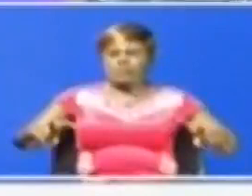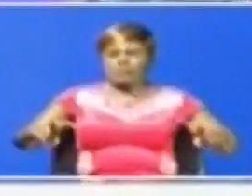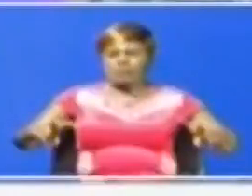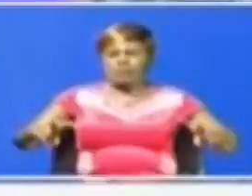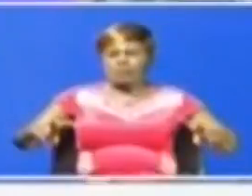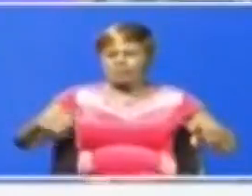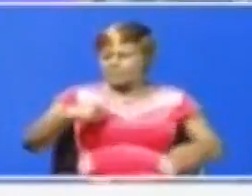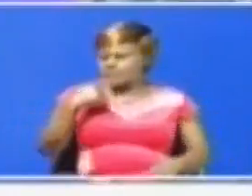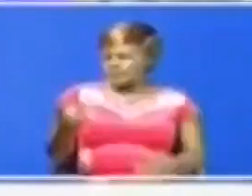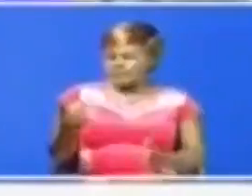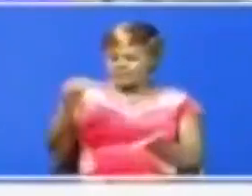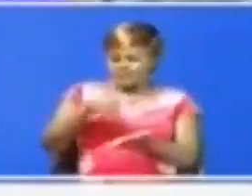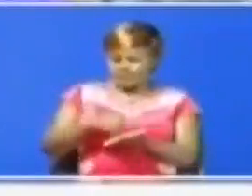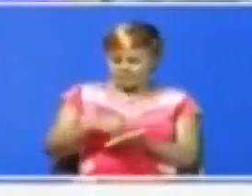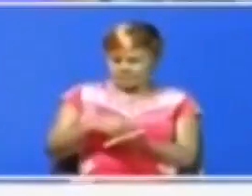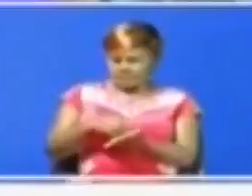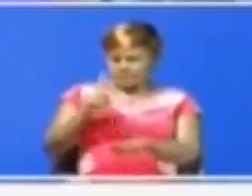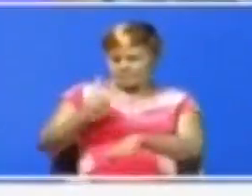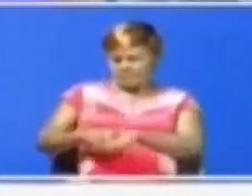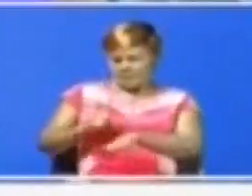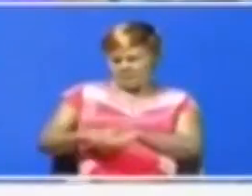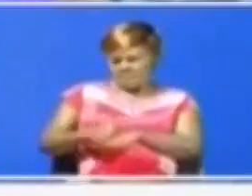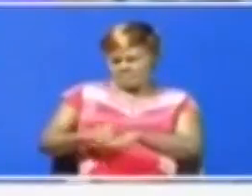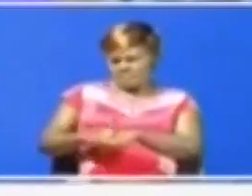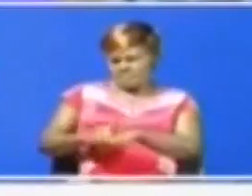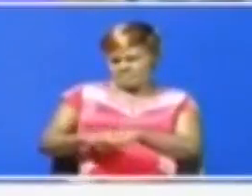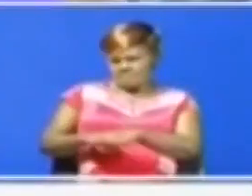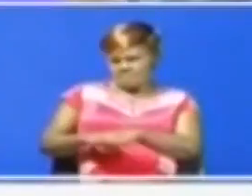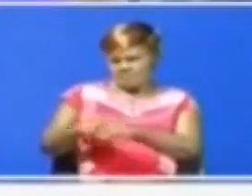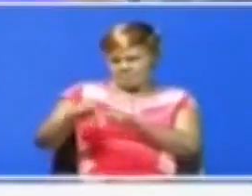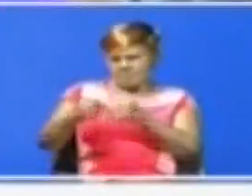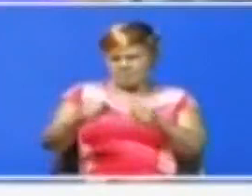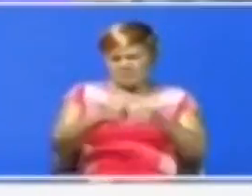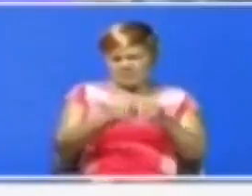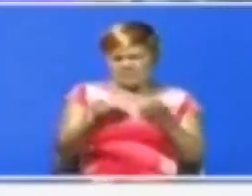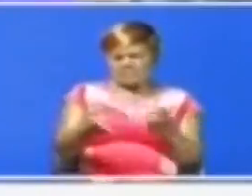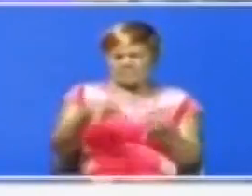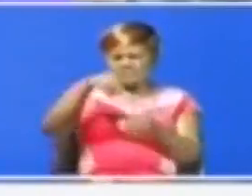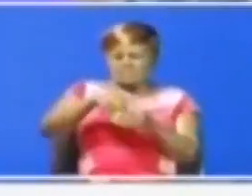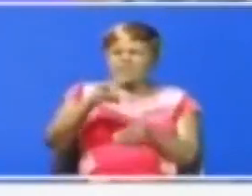I said also that due to the length of time that the wreckage has been in the water,